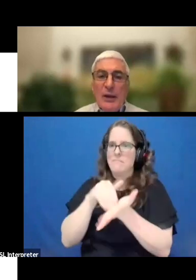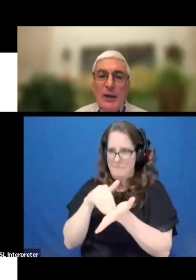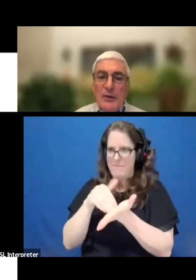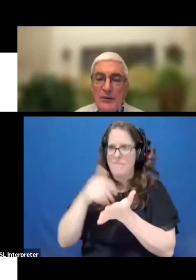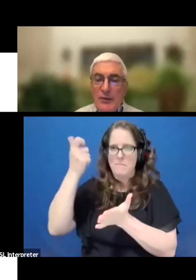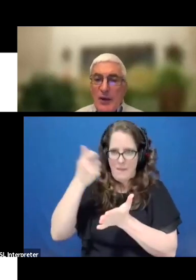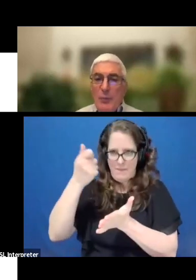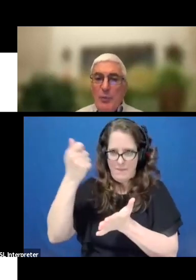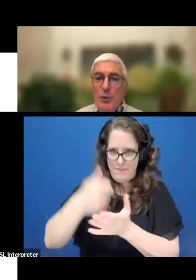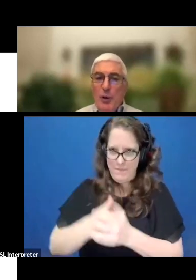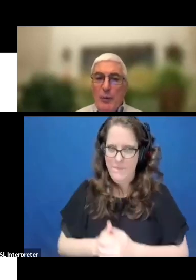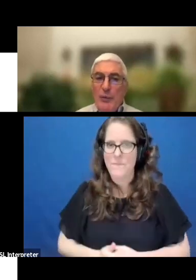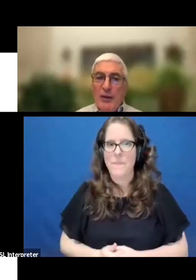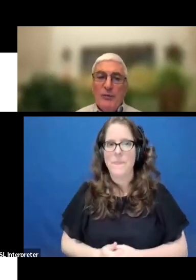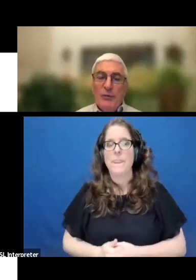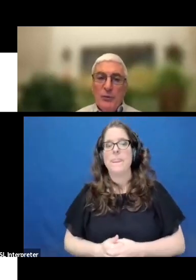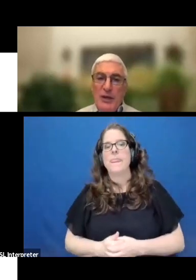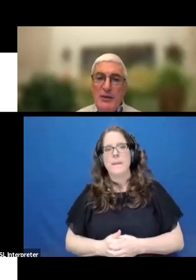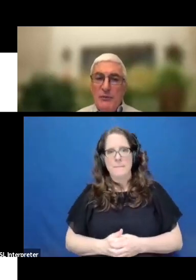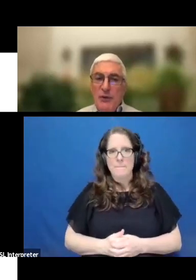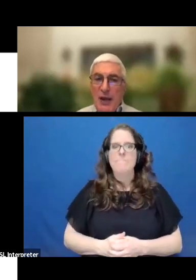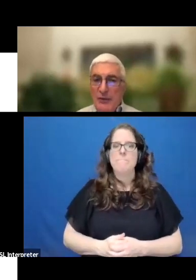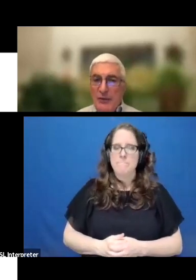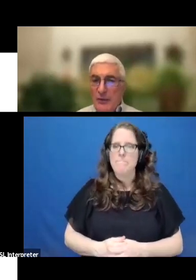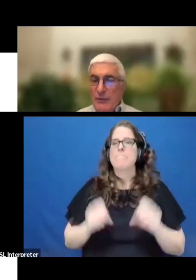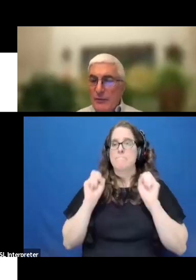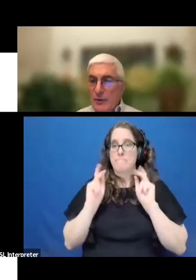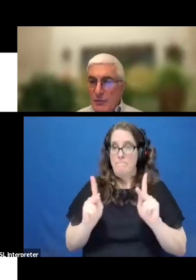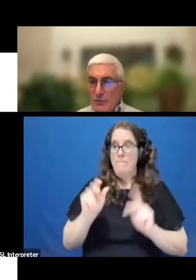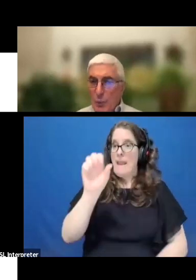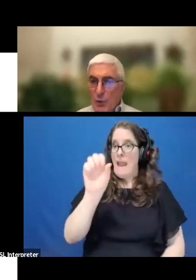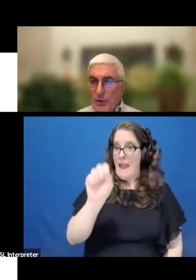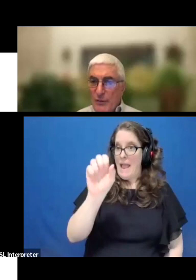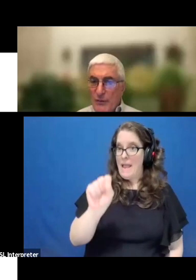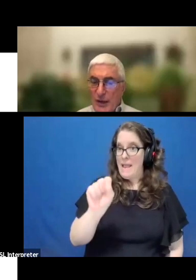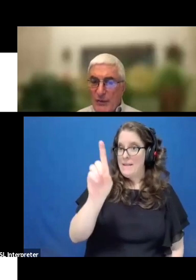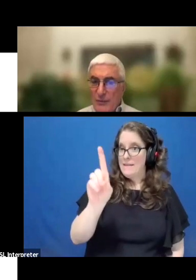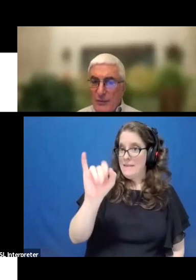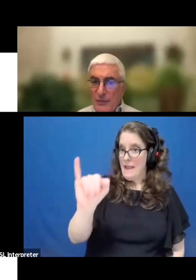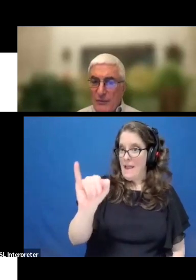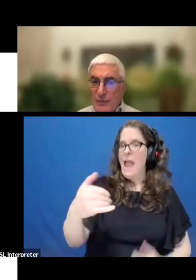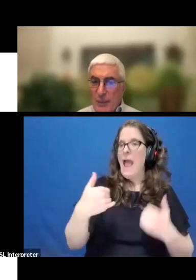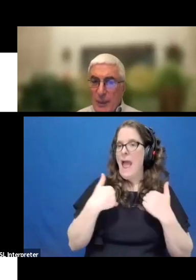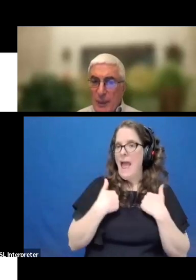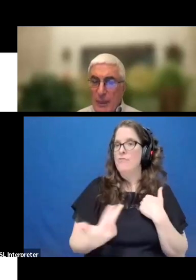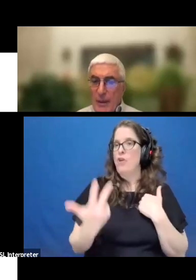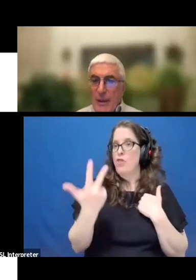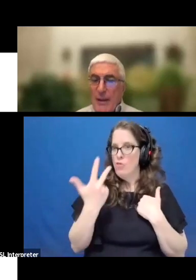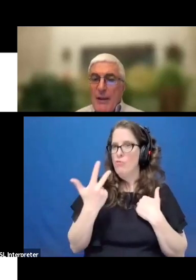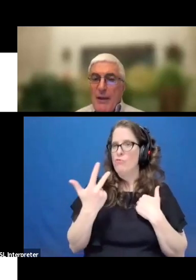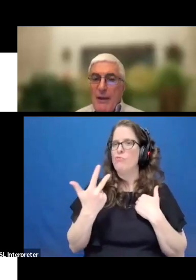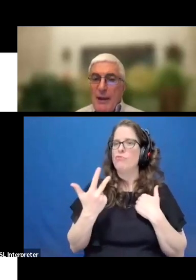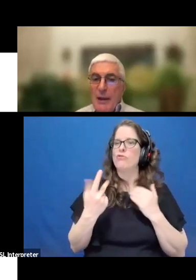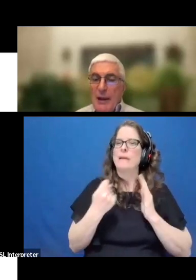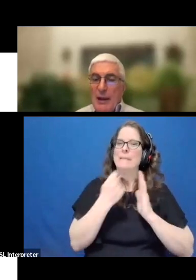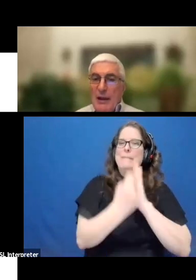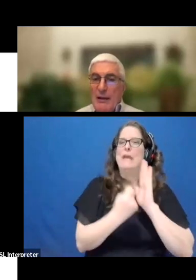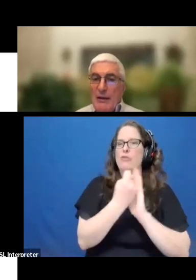So the SSDI program has three phases of work incentives.